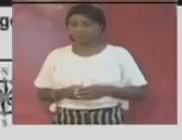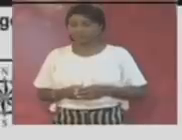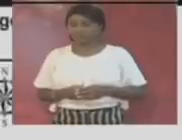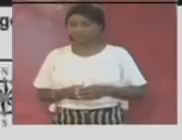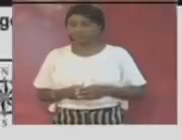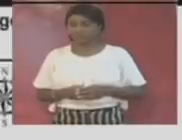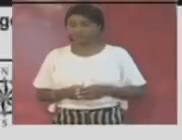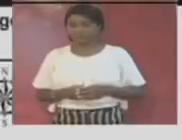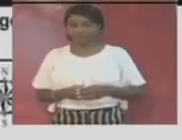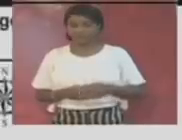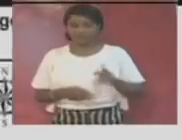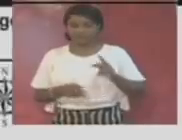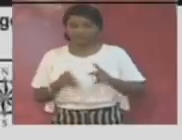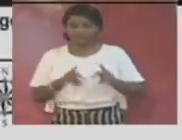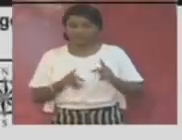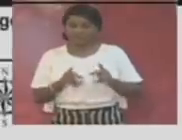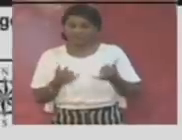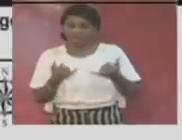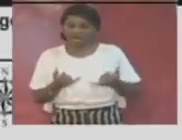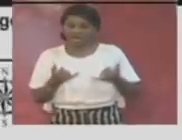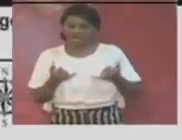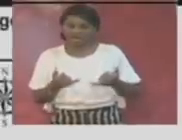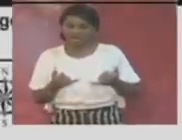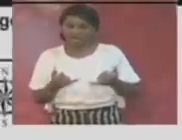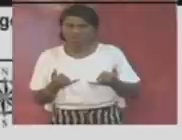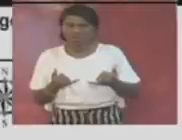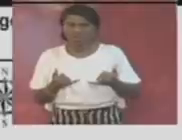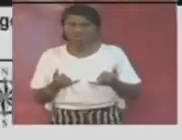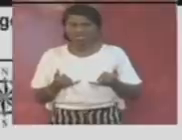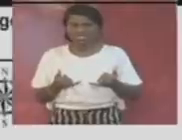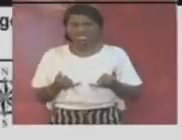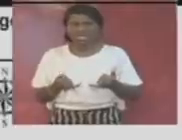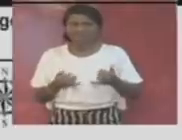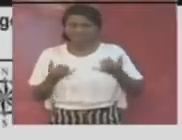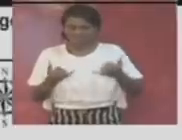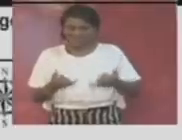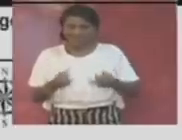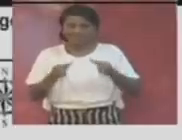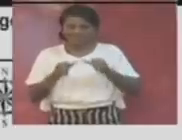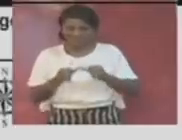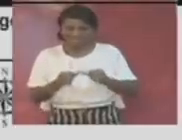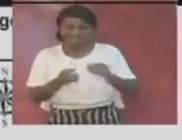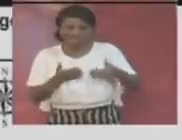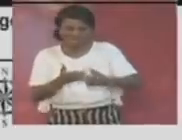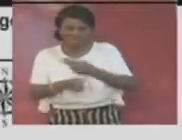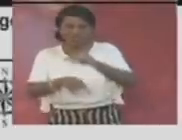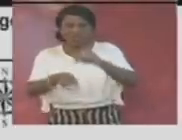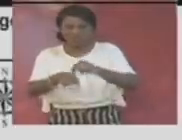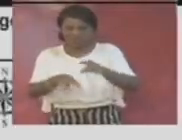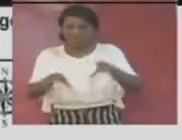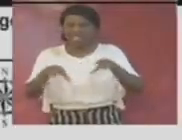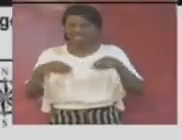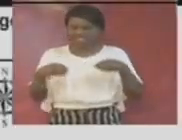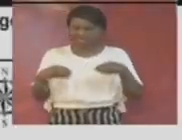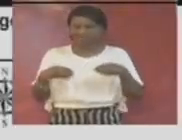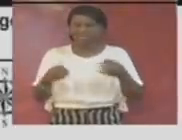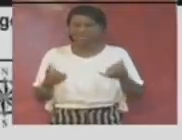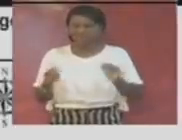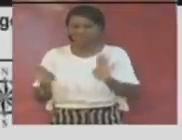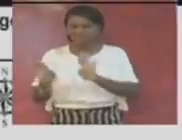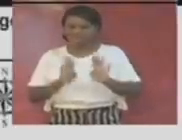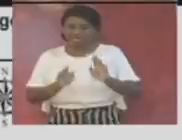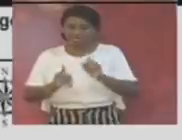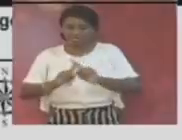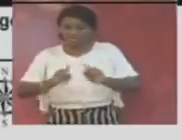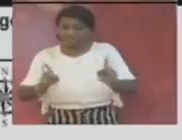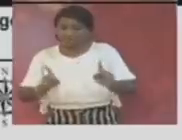people are falling into the habit now of what we call the new normal, and we need to have that continue. We need to ensure that individuals